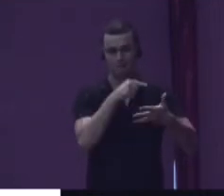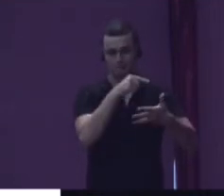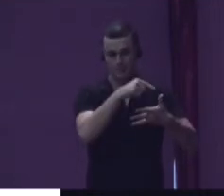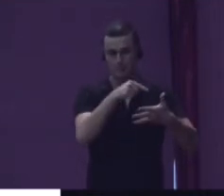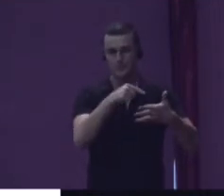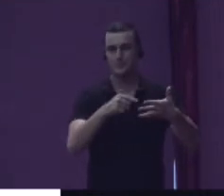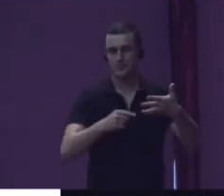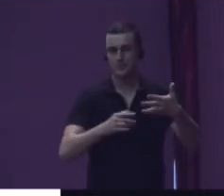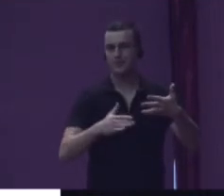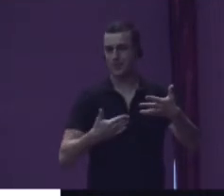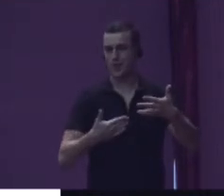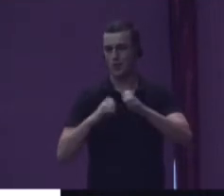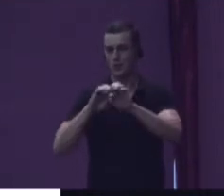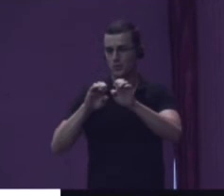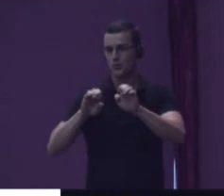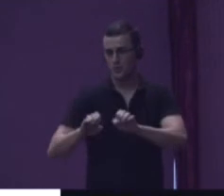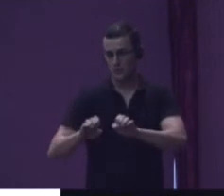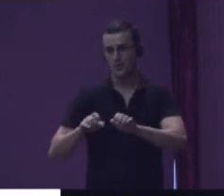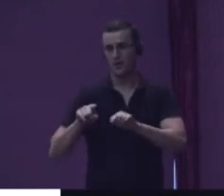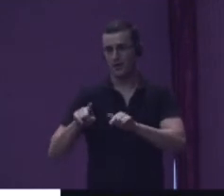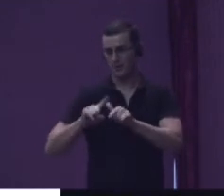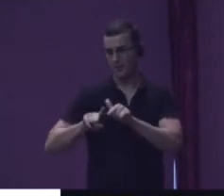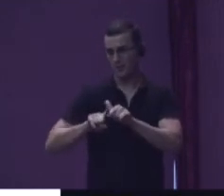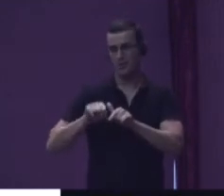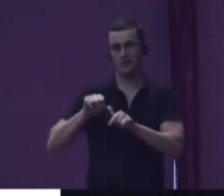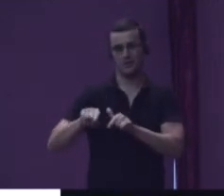problems really need to be addressed.